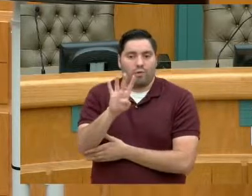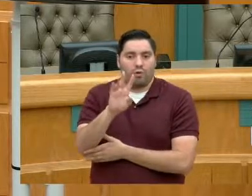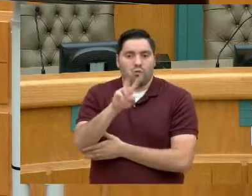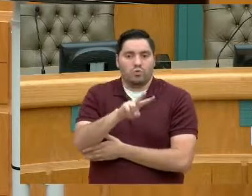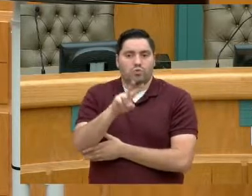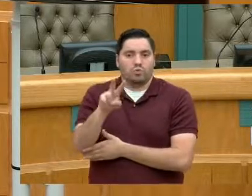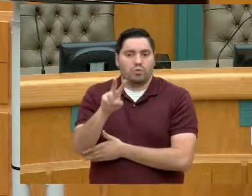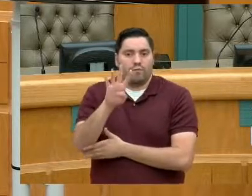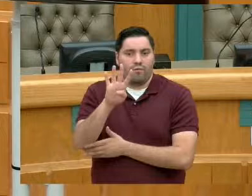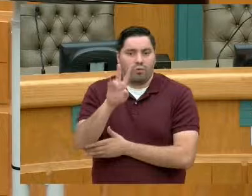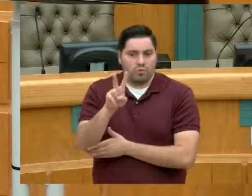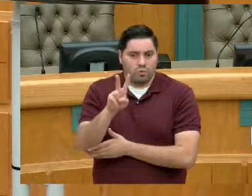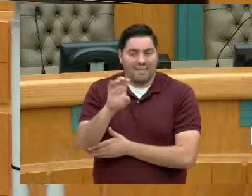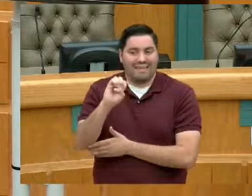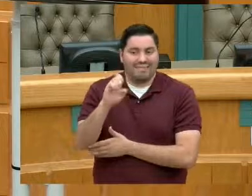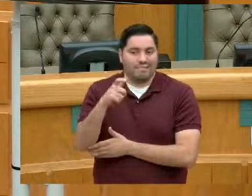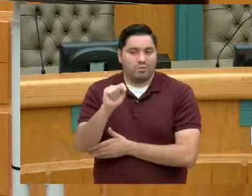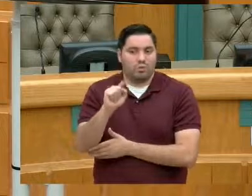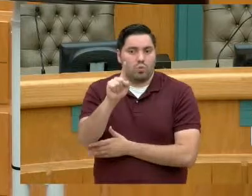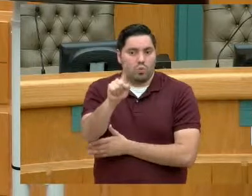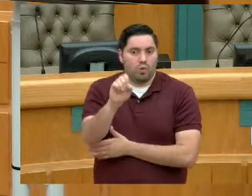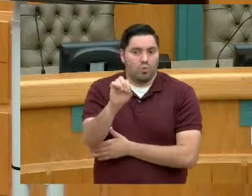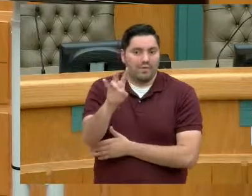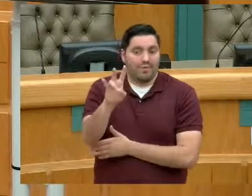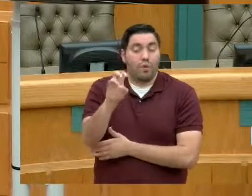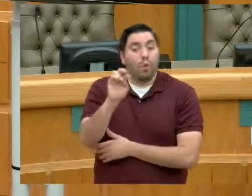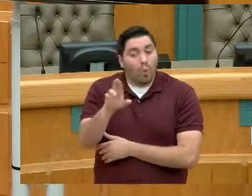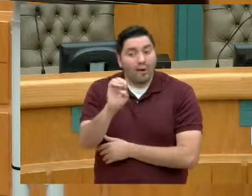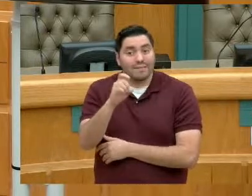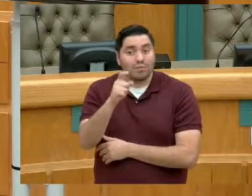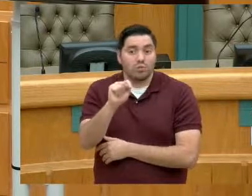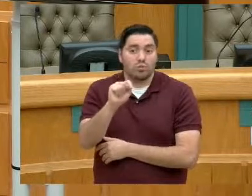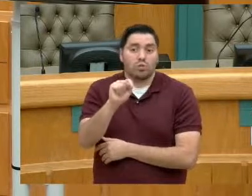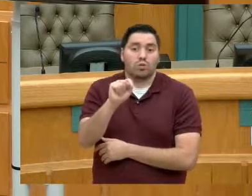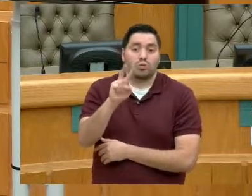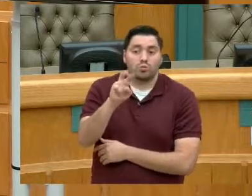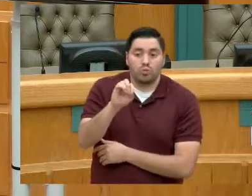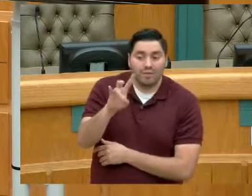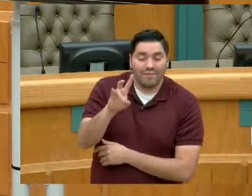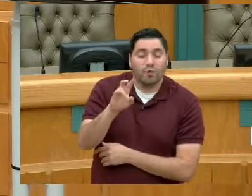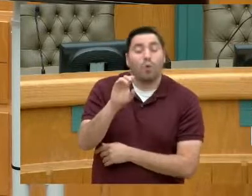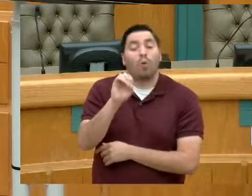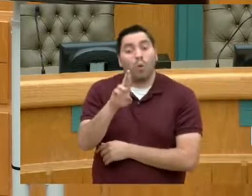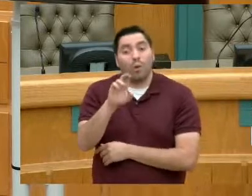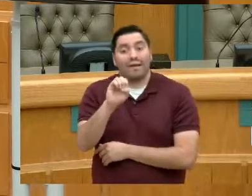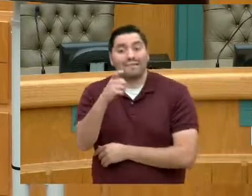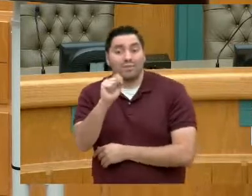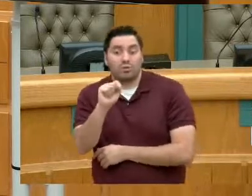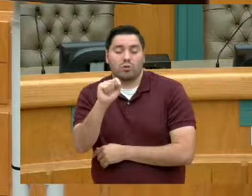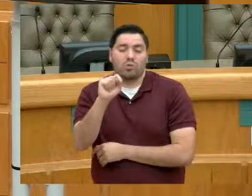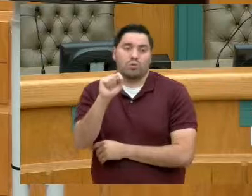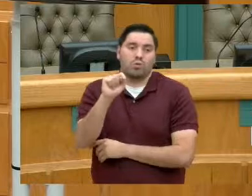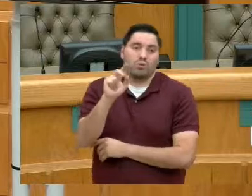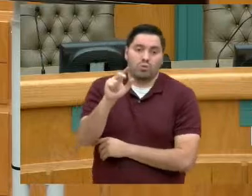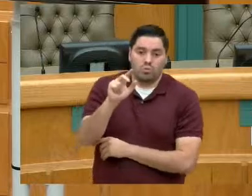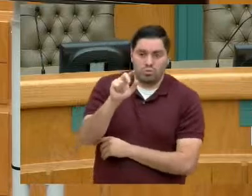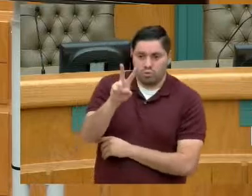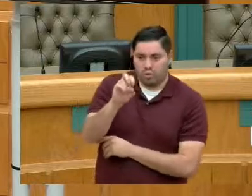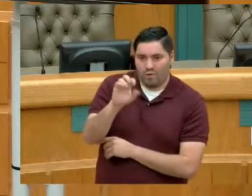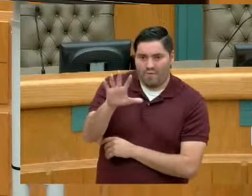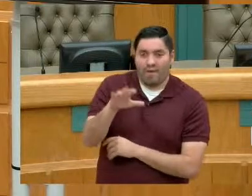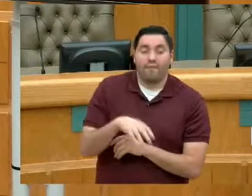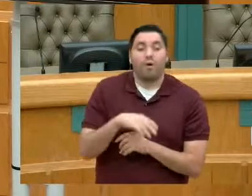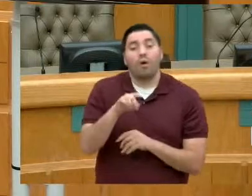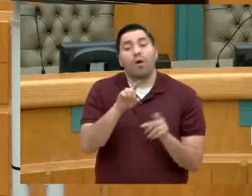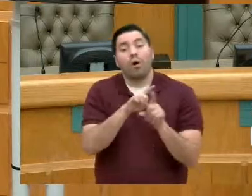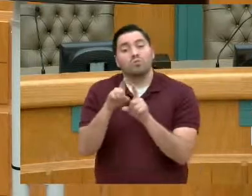361-884-2242, extension 107 or 207 or extension 135. There's also the MTTs, the military